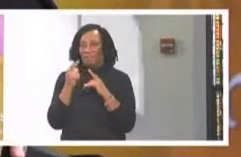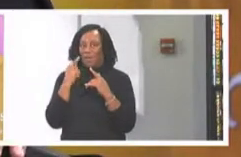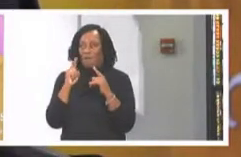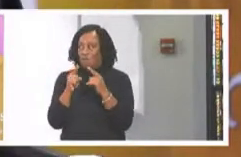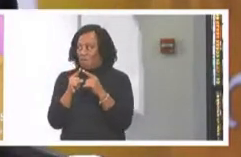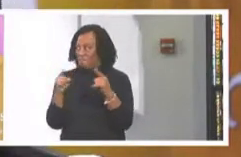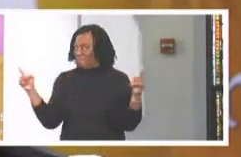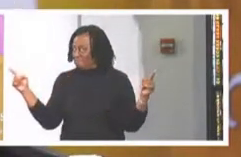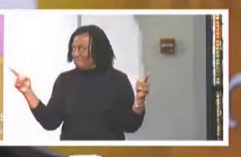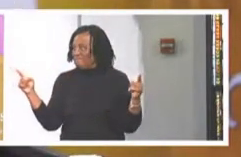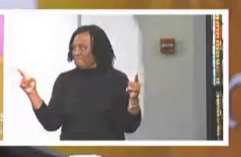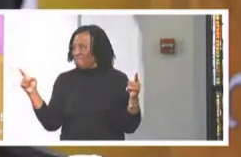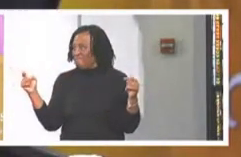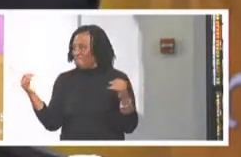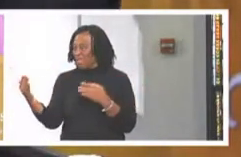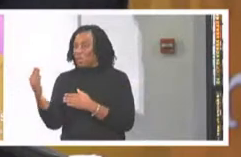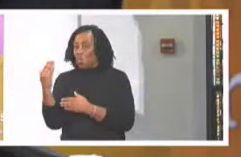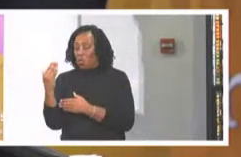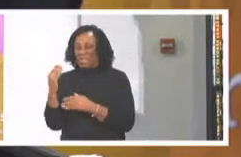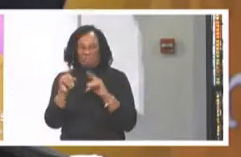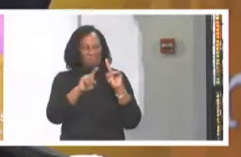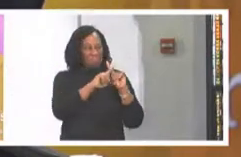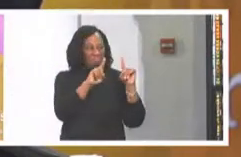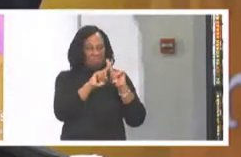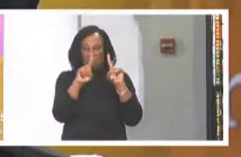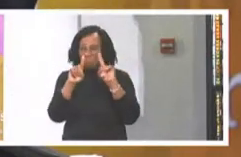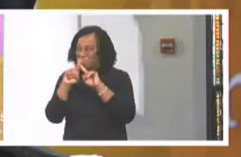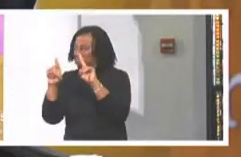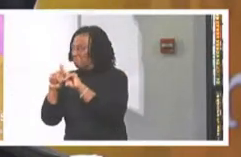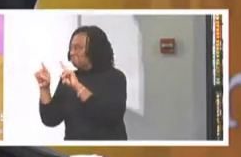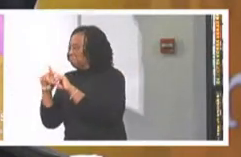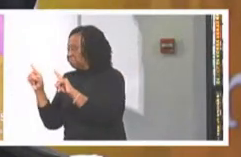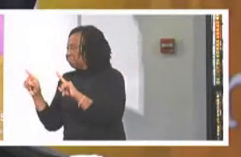What he has for me, he doesn't have for you.